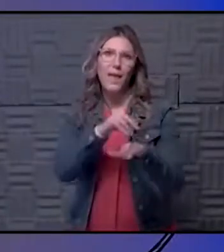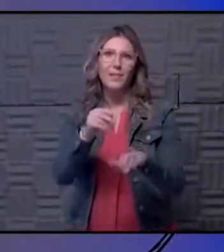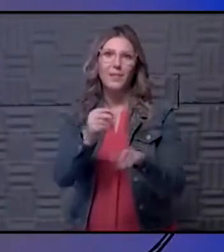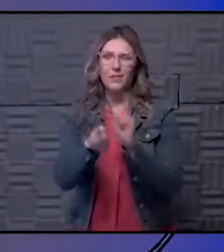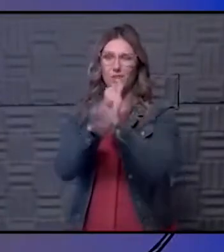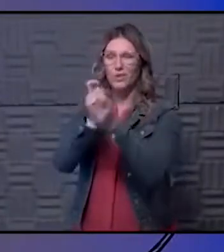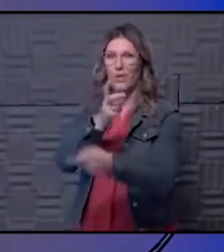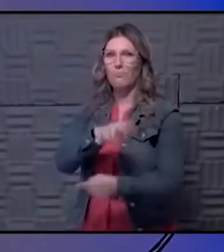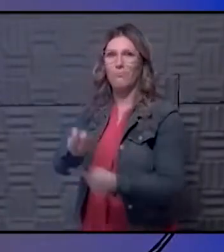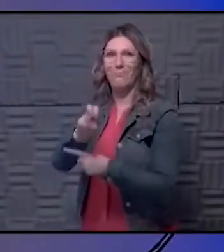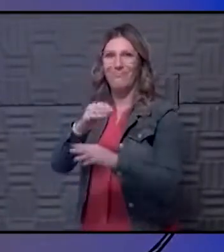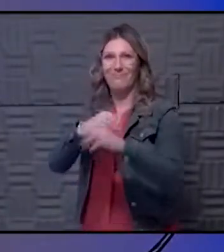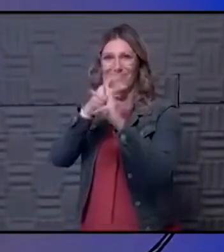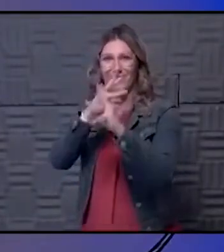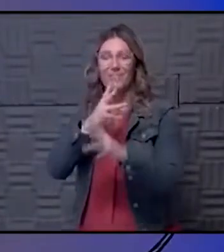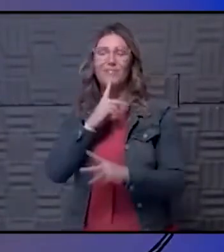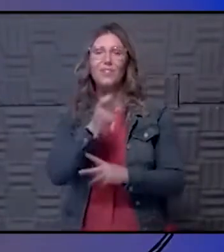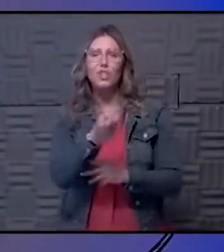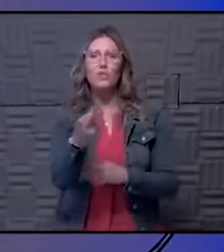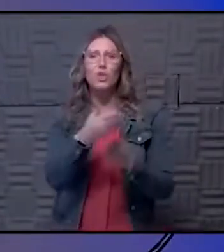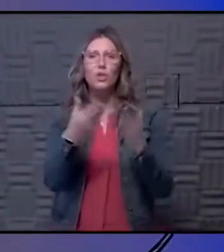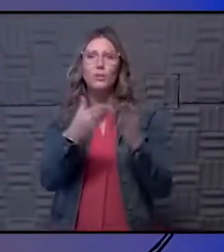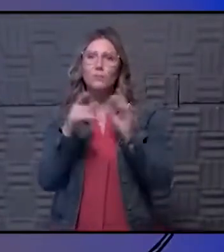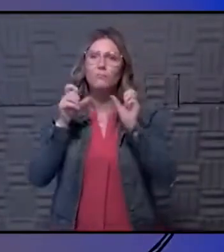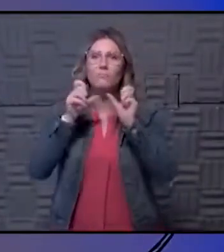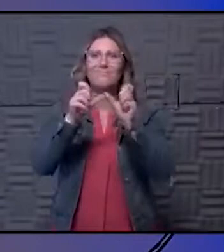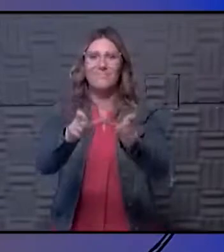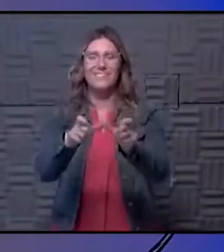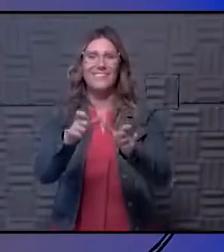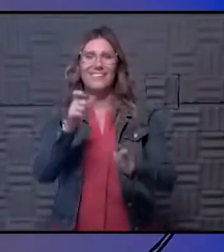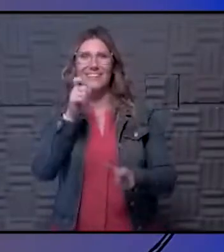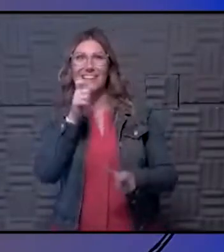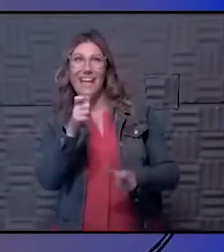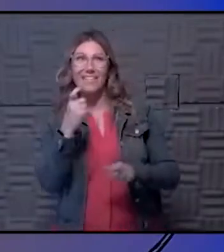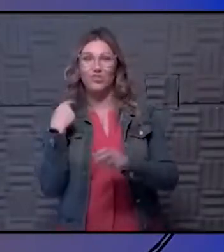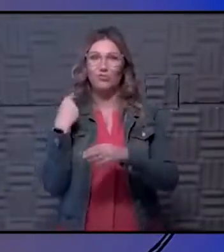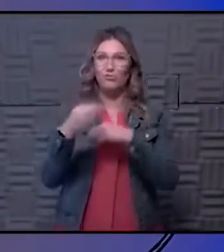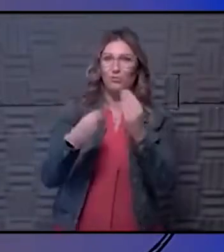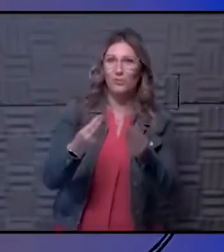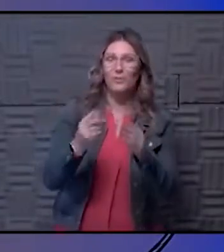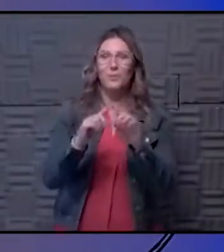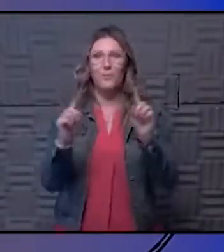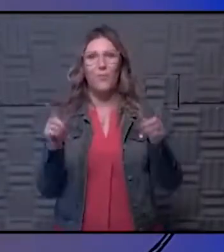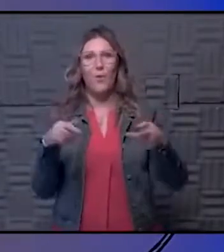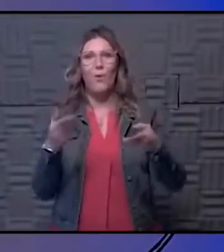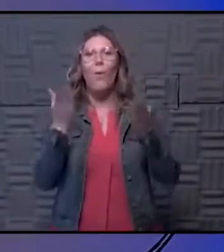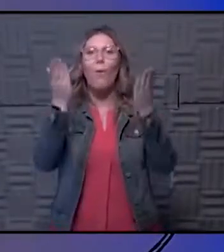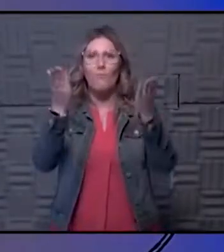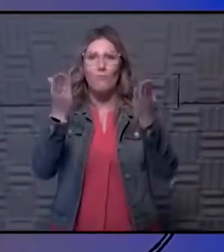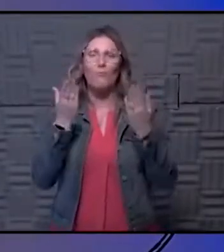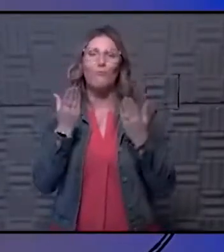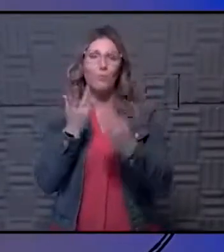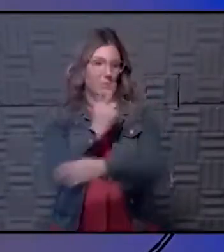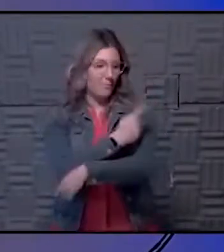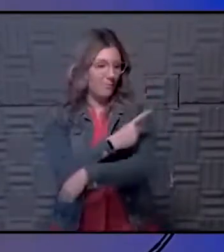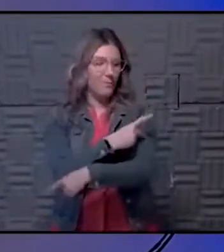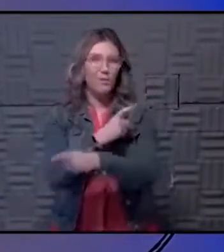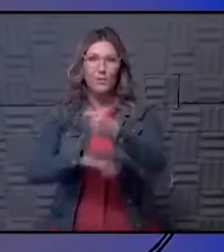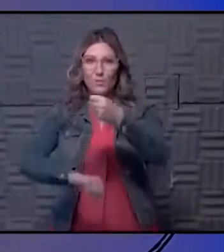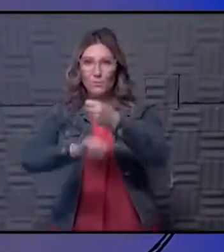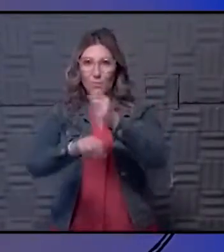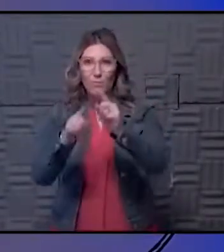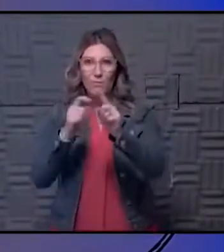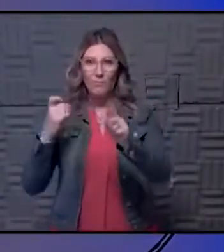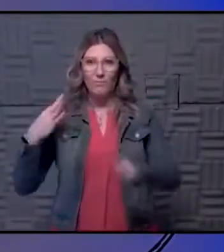we do have some things that are continuing, just a little less traditional, but still offering those patients support from